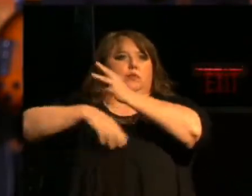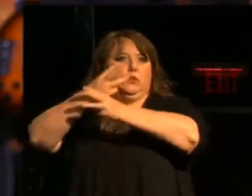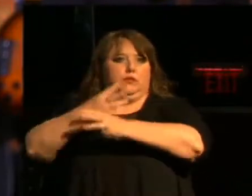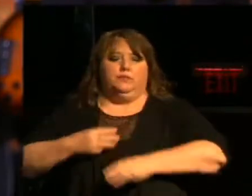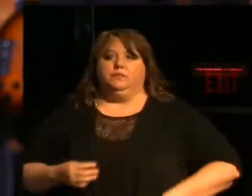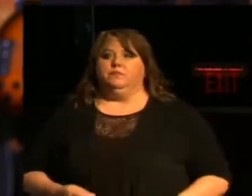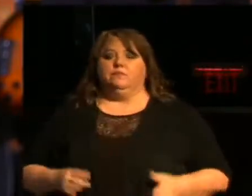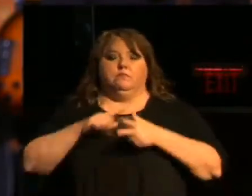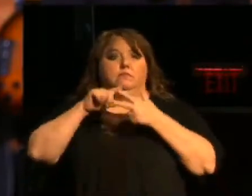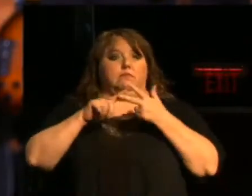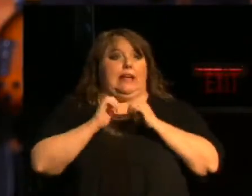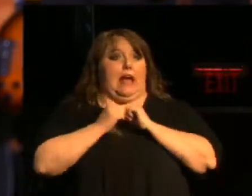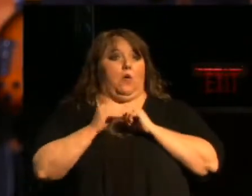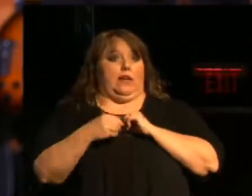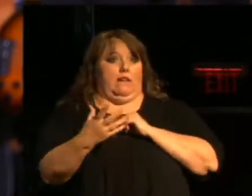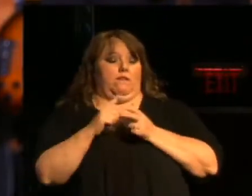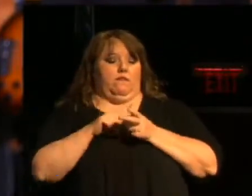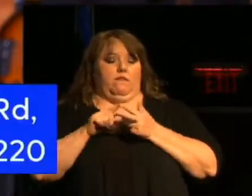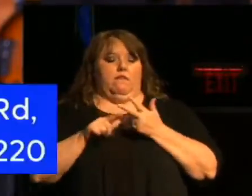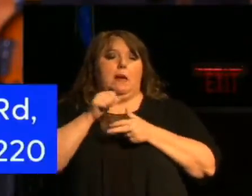and I sing